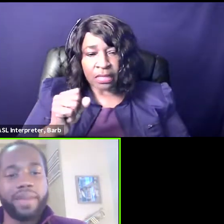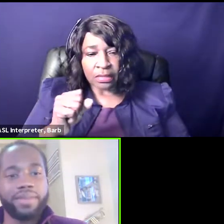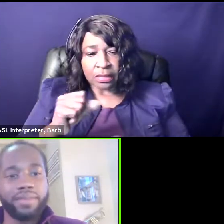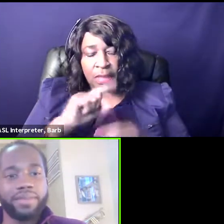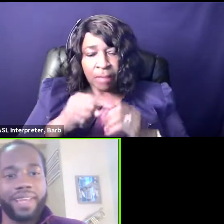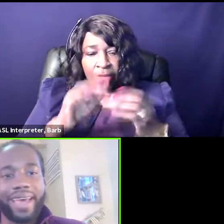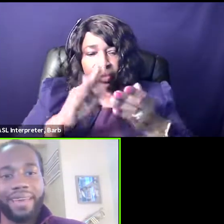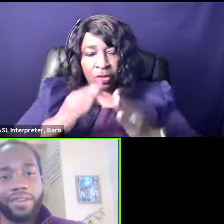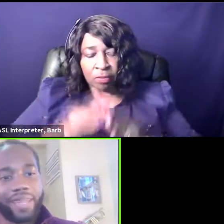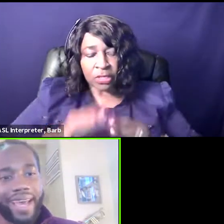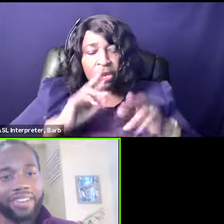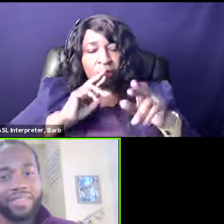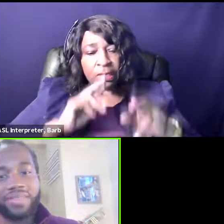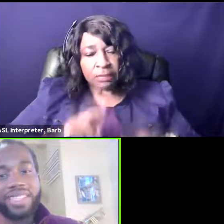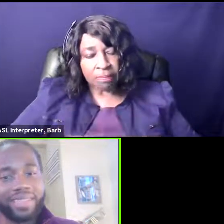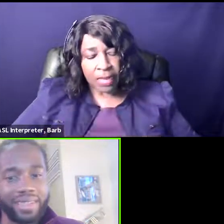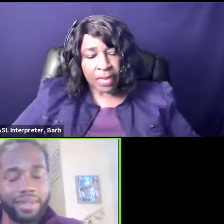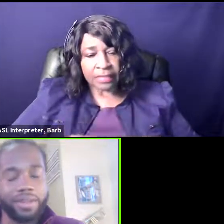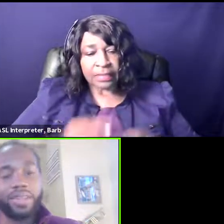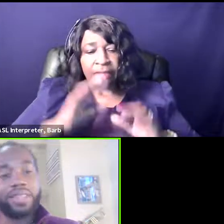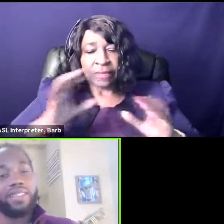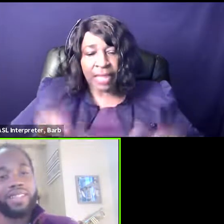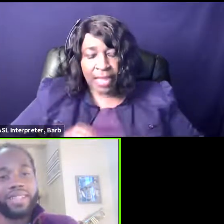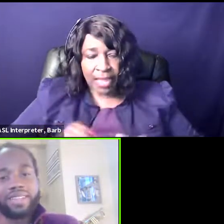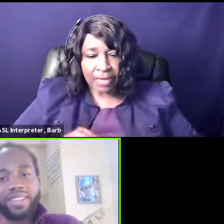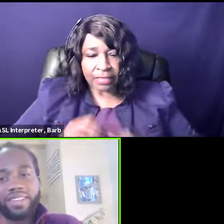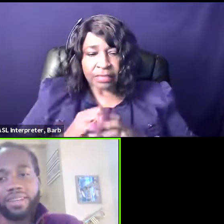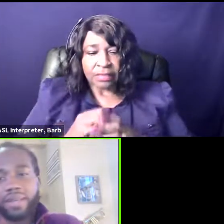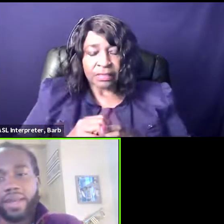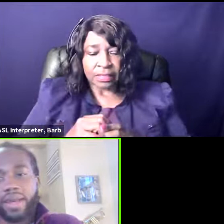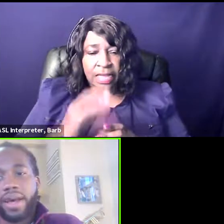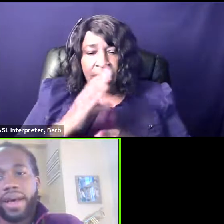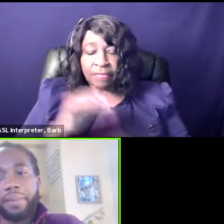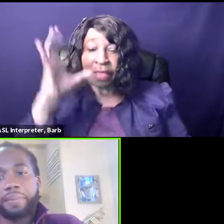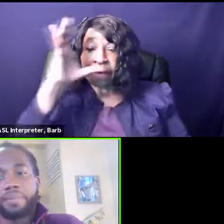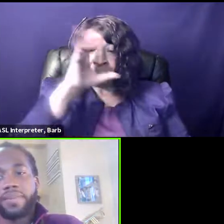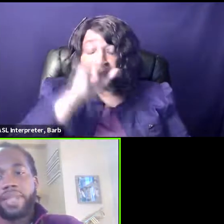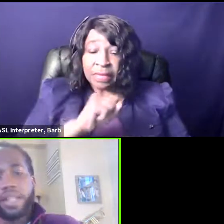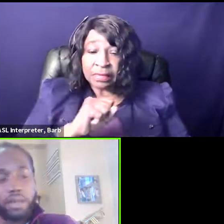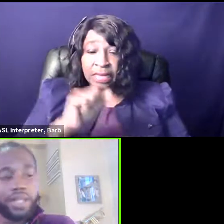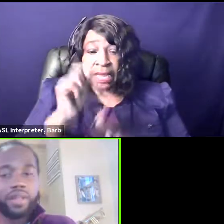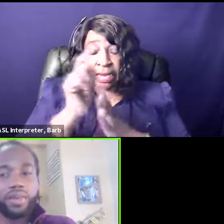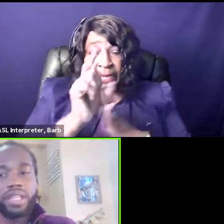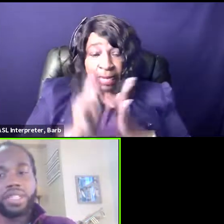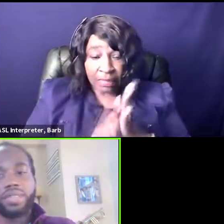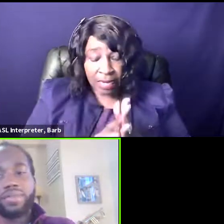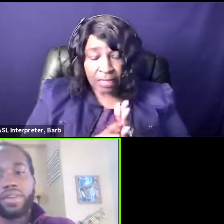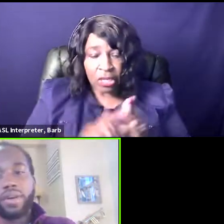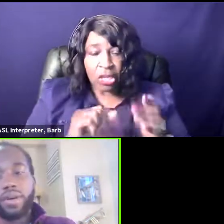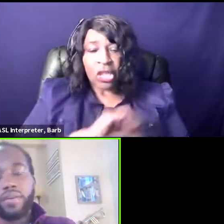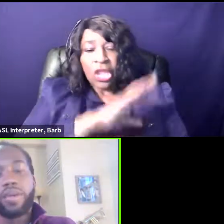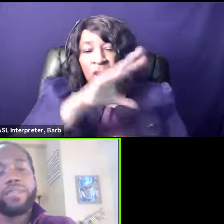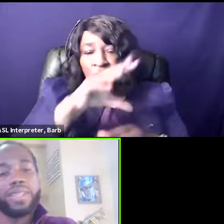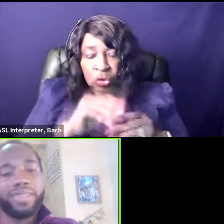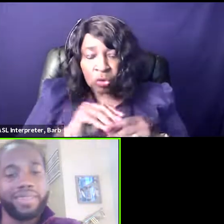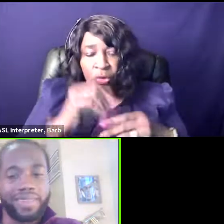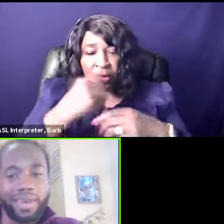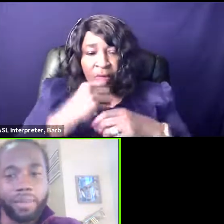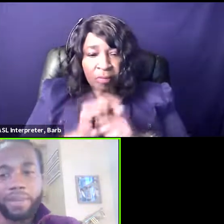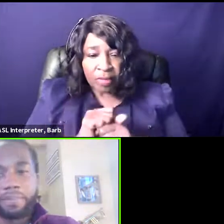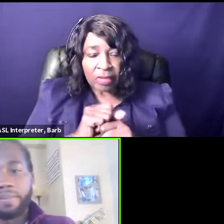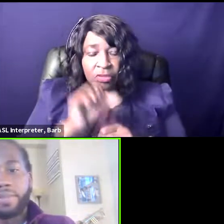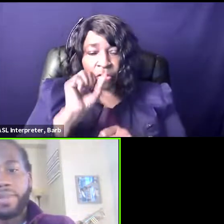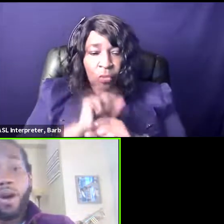community responses to the actions of DTE, in the Michigan legislature, including the creation of the Work for Me